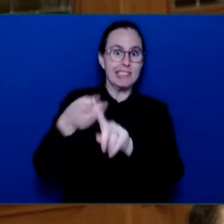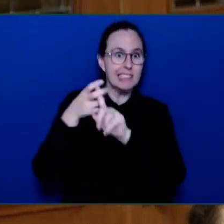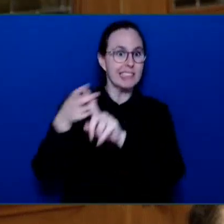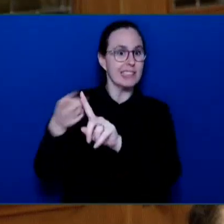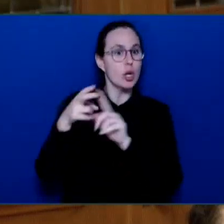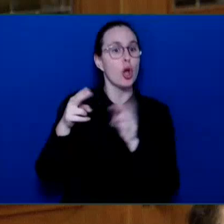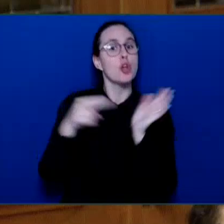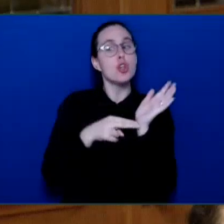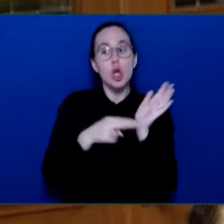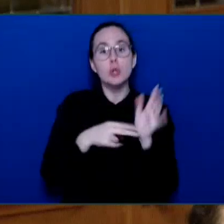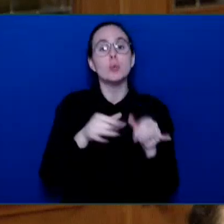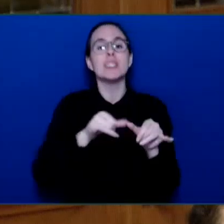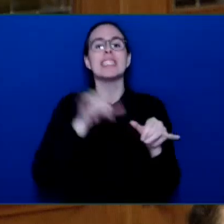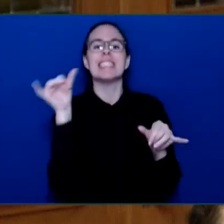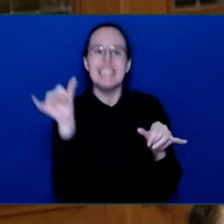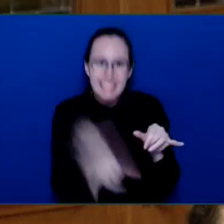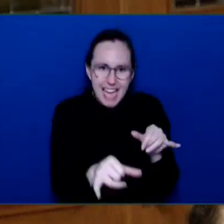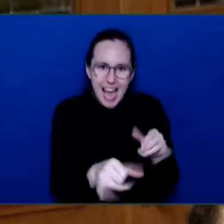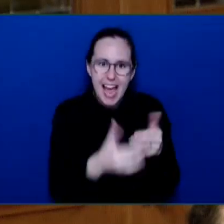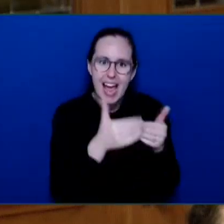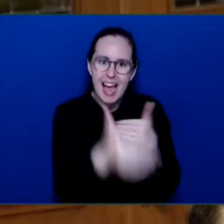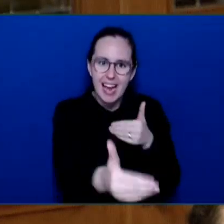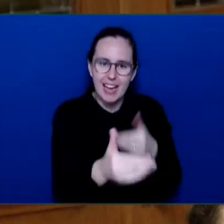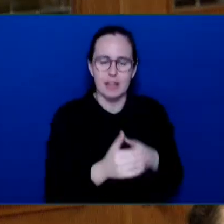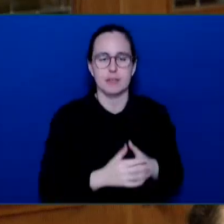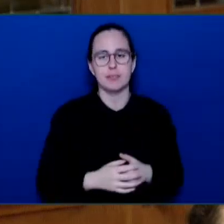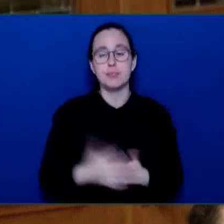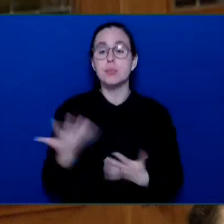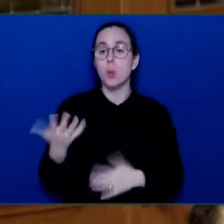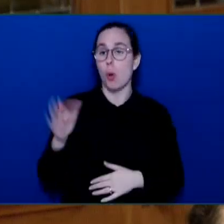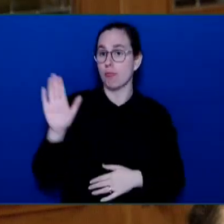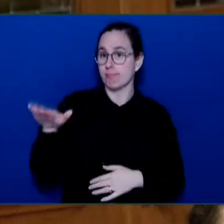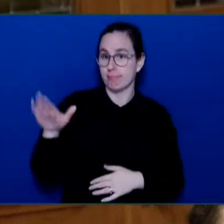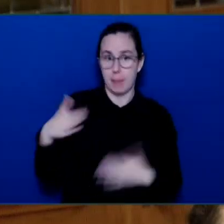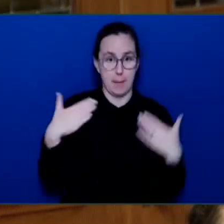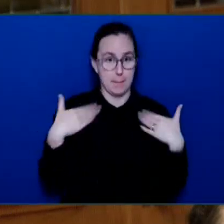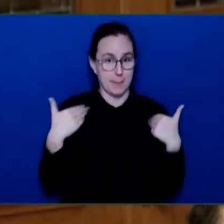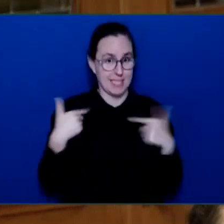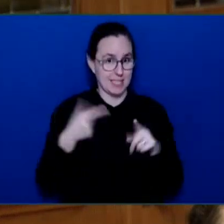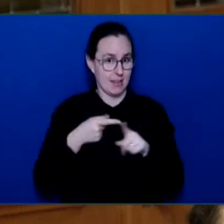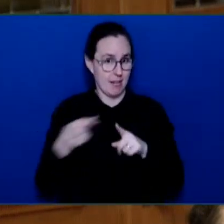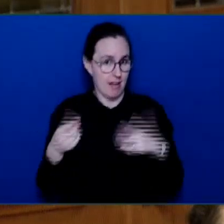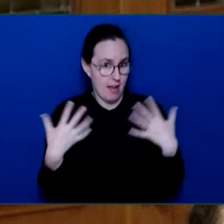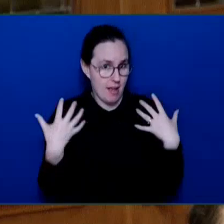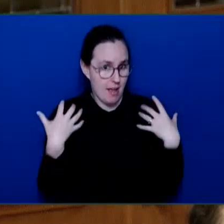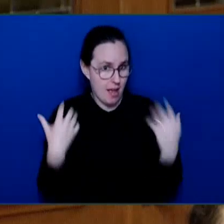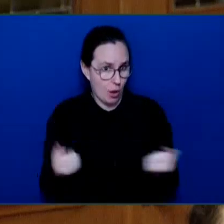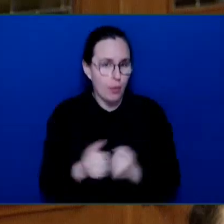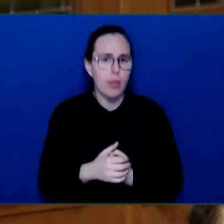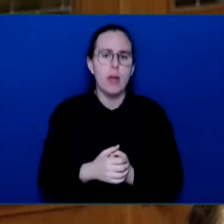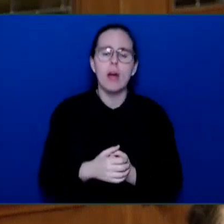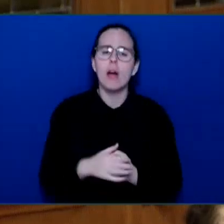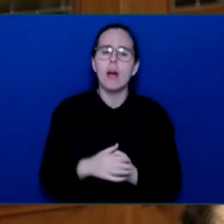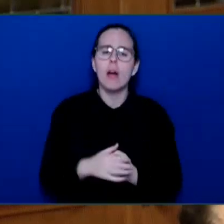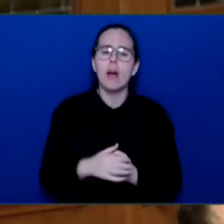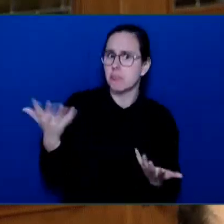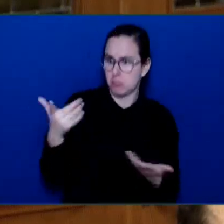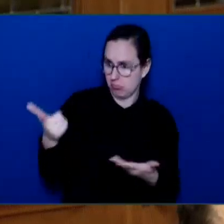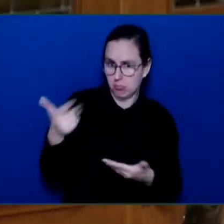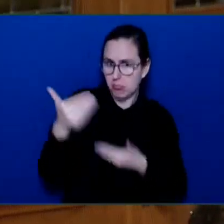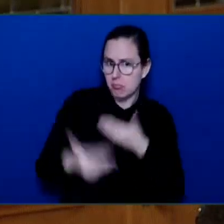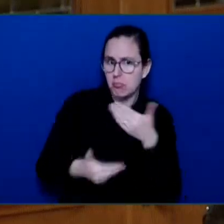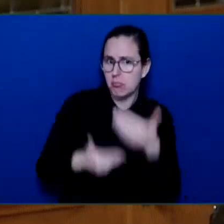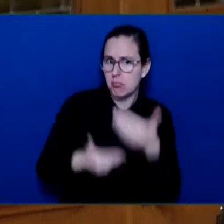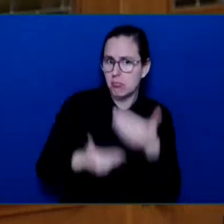Health, when will this minister take the steps needed to not only recruit but retain nurses in the public